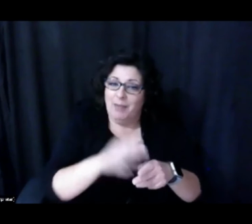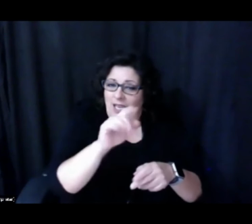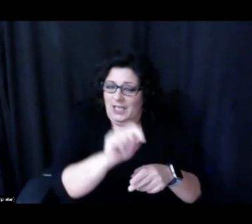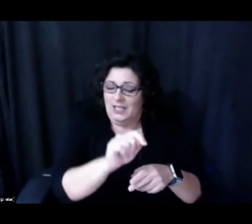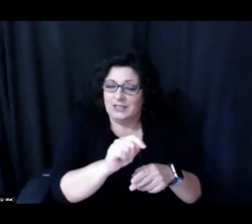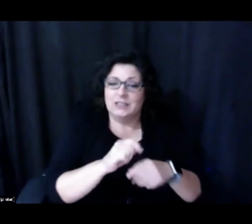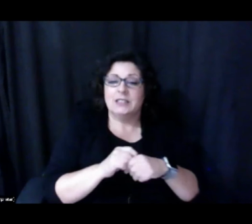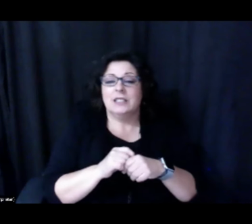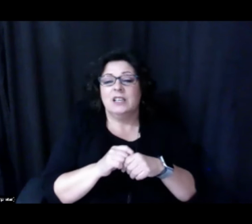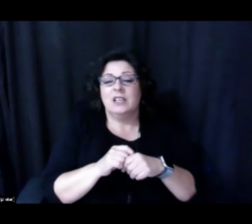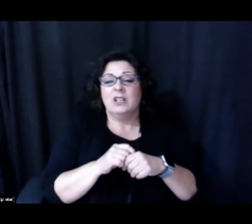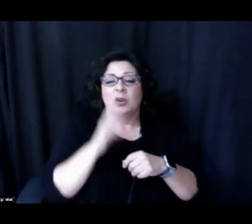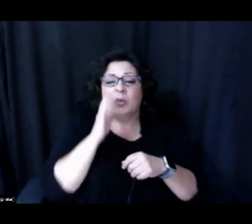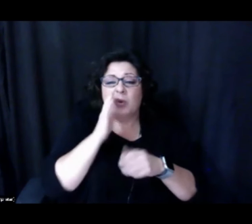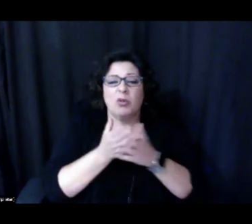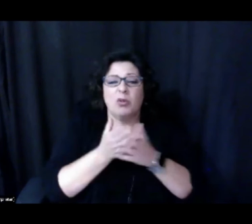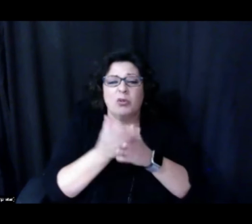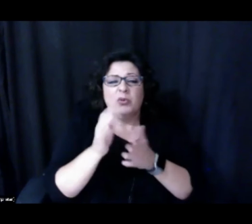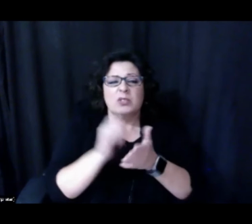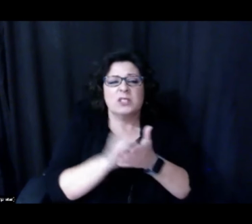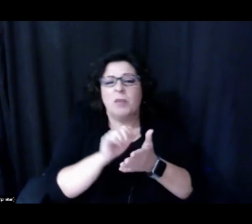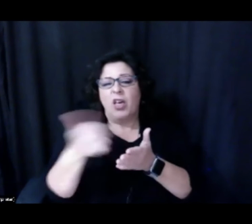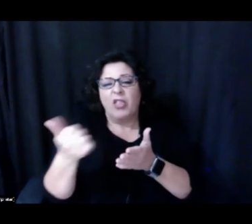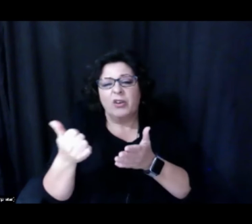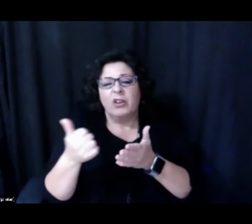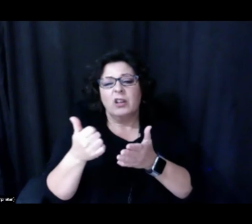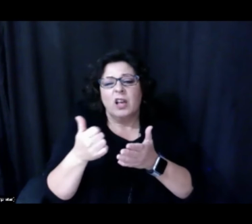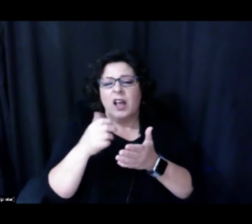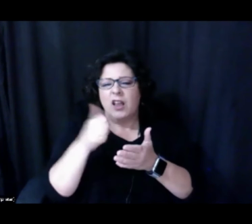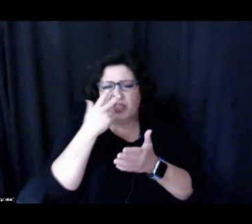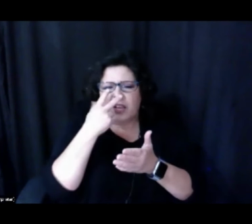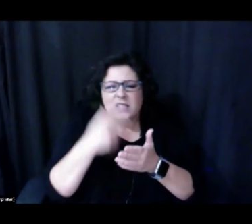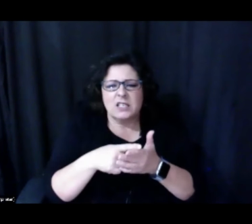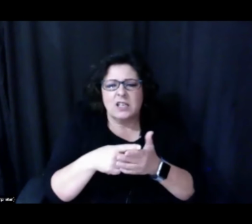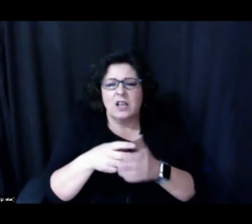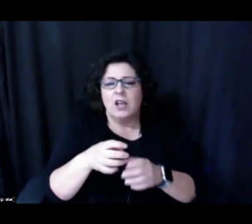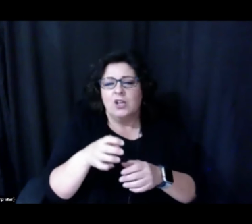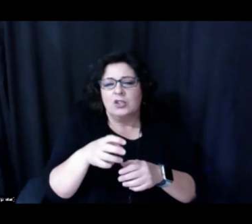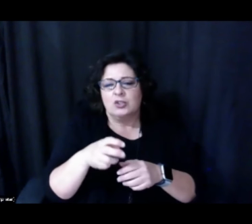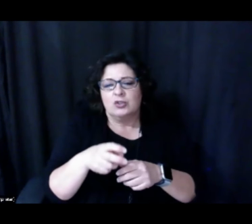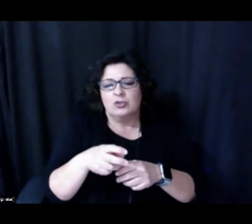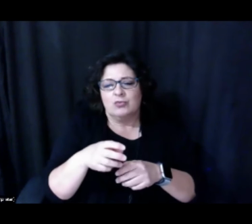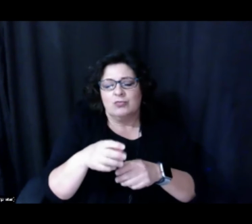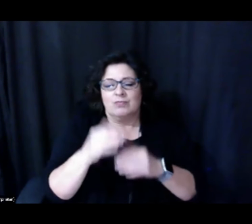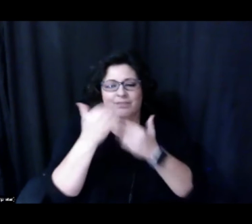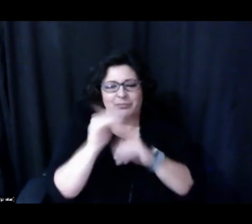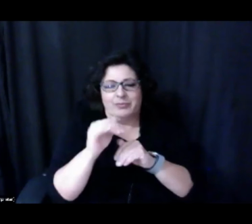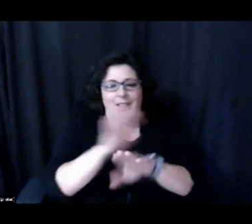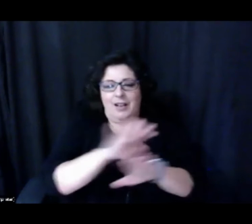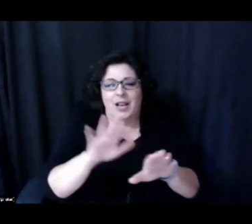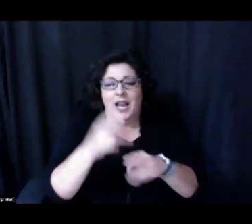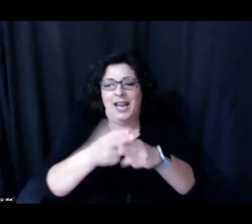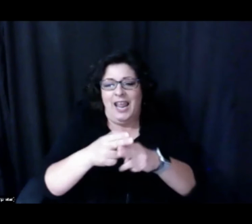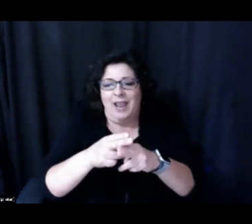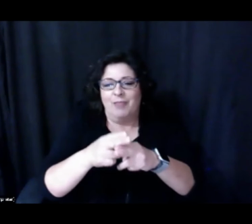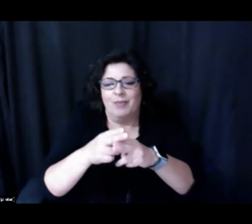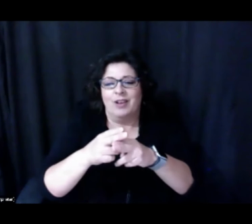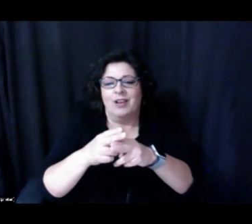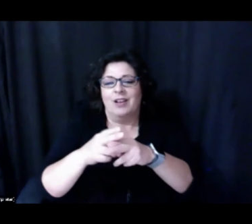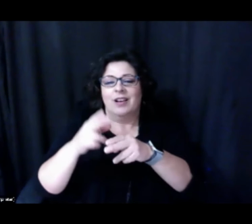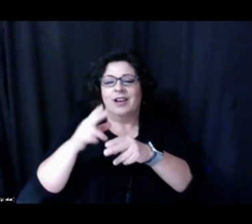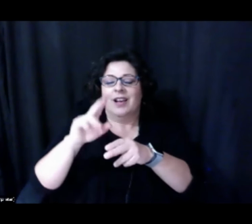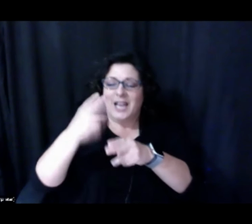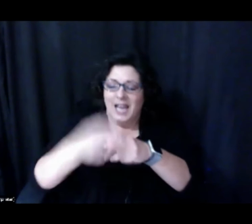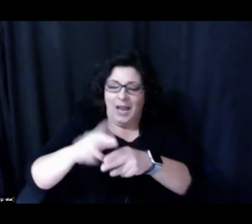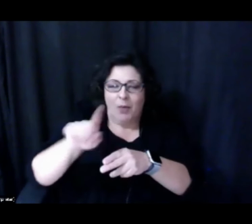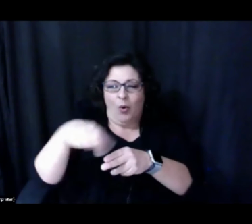go through some of those. And then another thing that I've seen here is strict name calling only. So this is when someone prefers just to use their